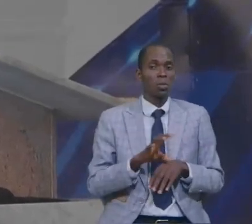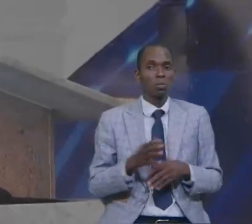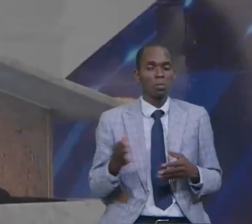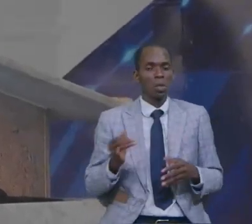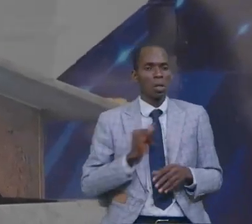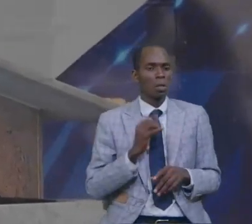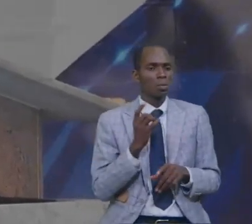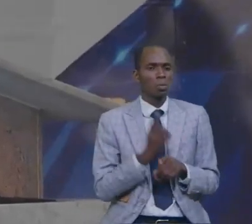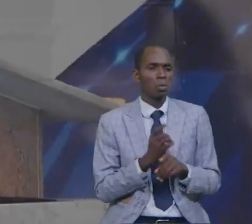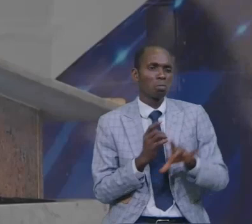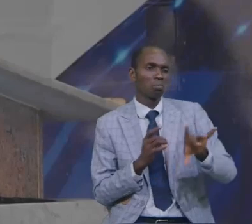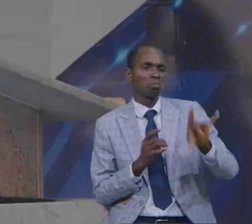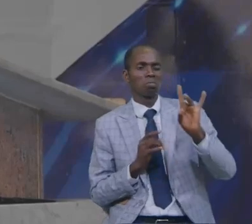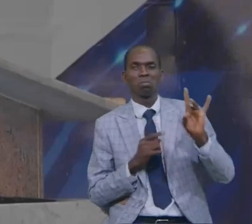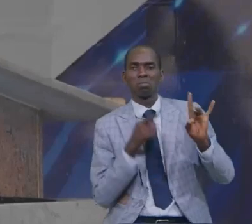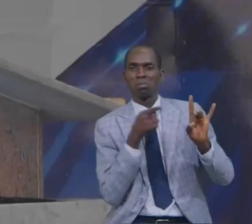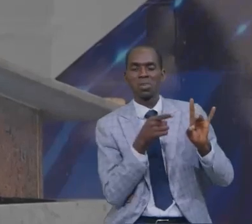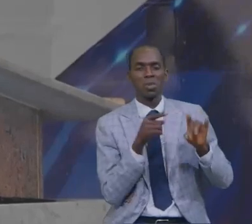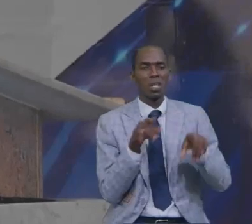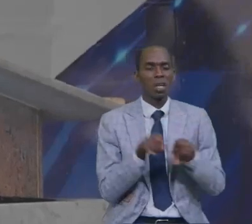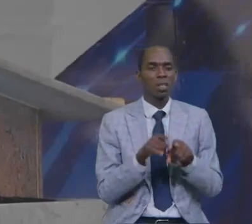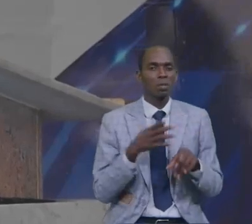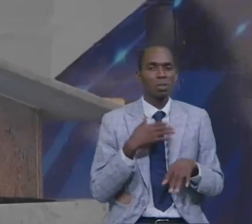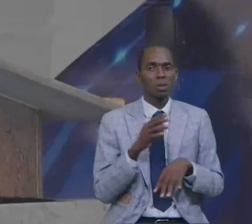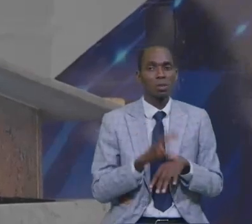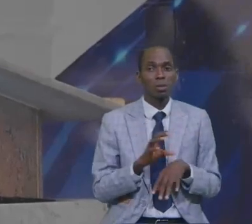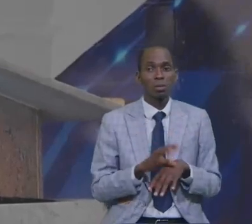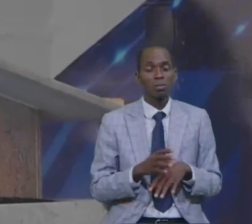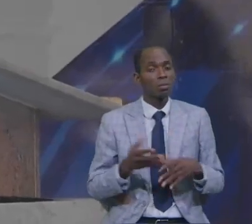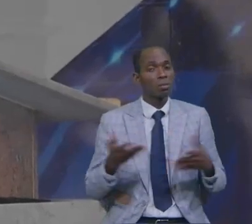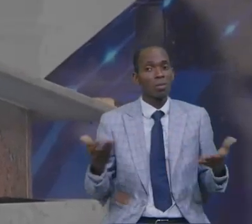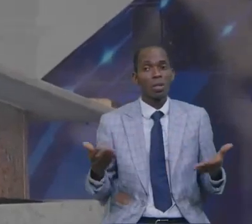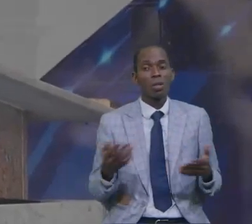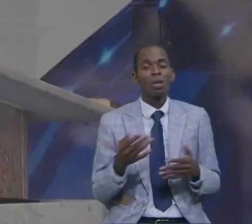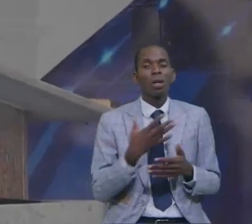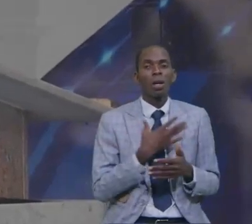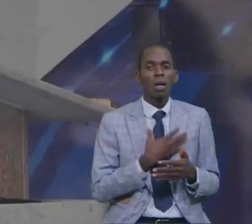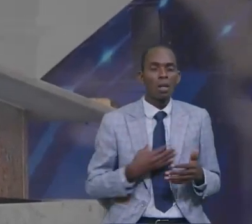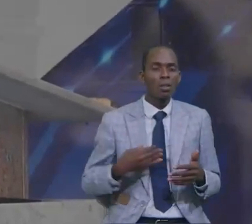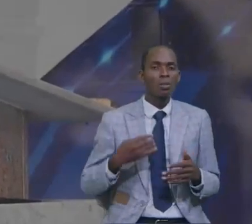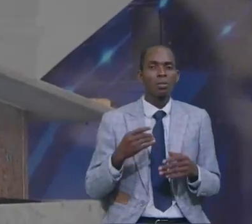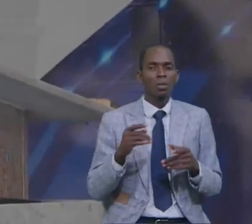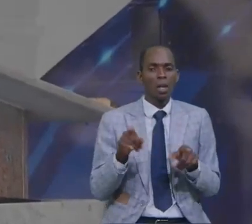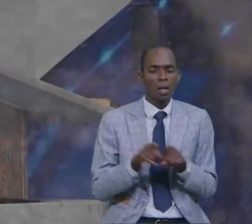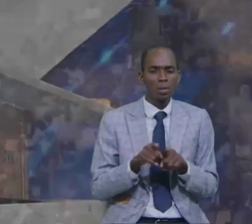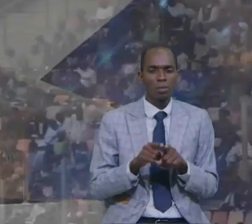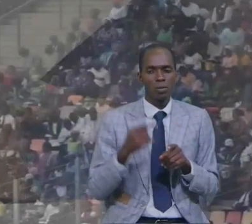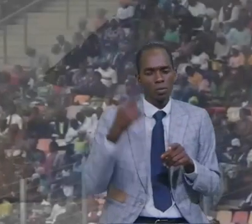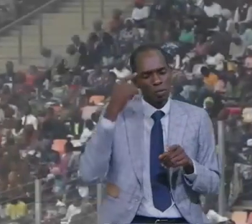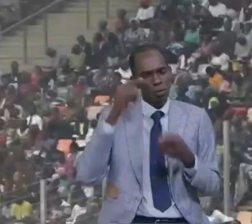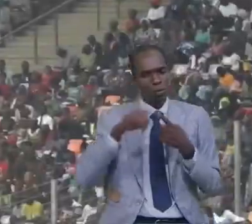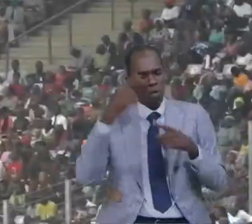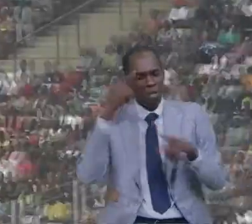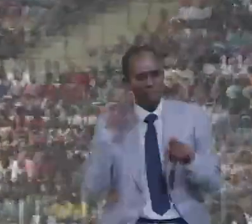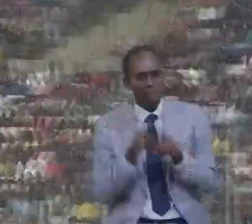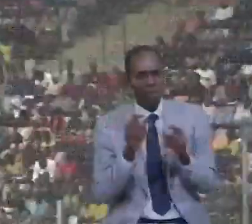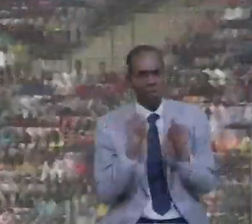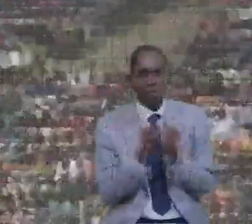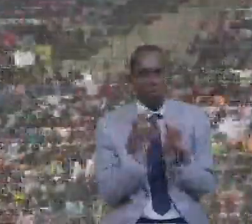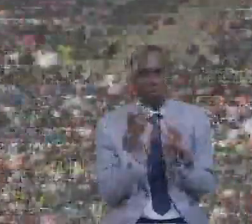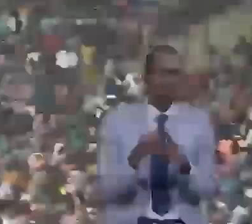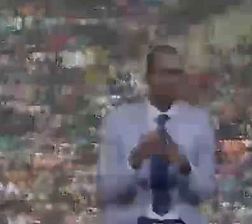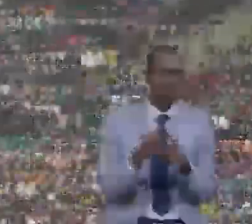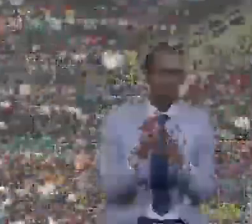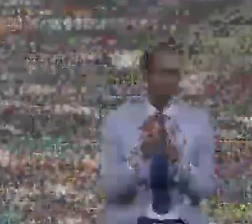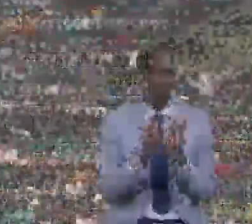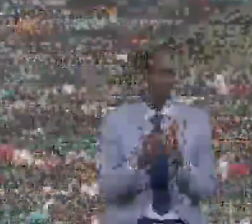word of God, to live by the word of God, I didn't come here for that. They're lawless. Women